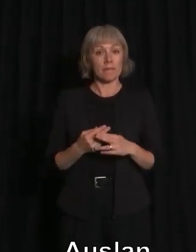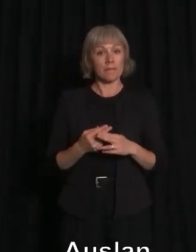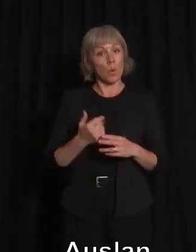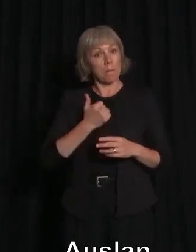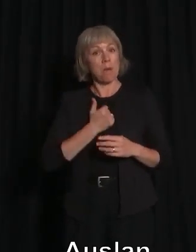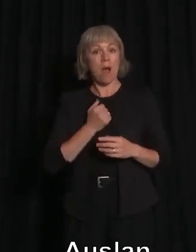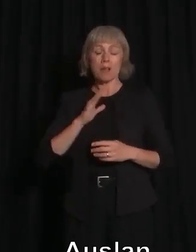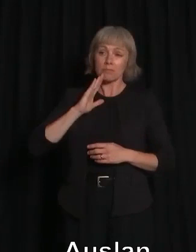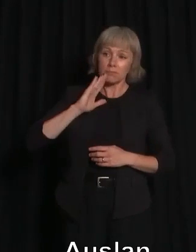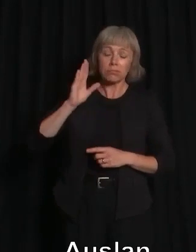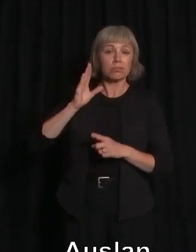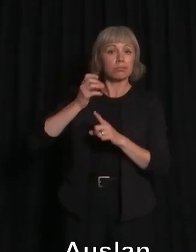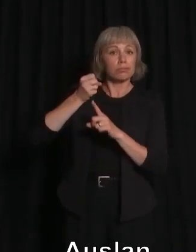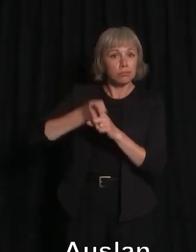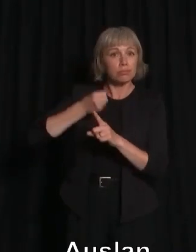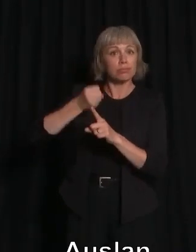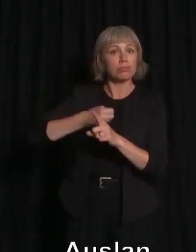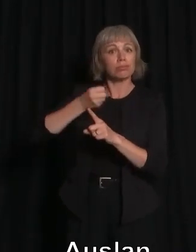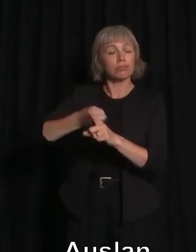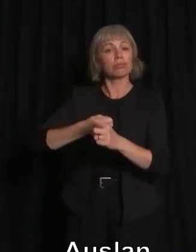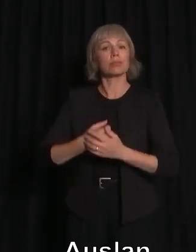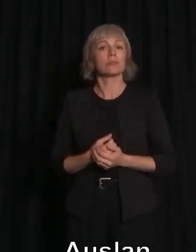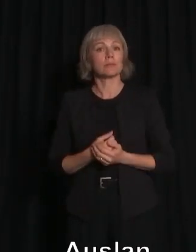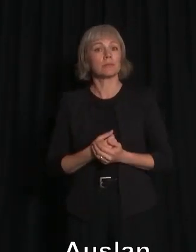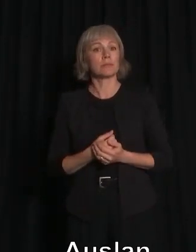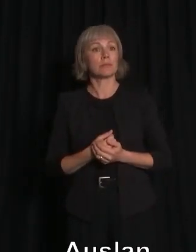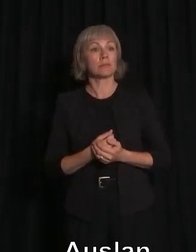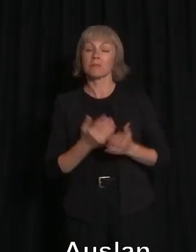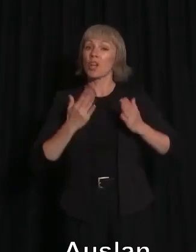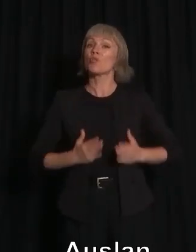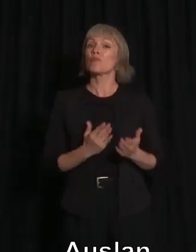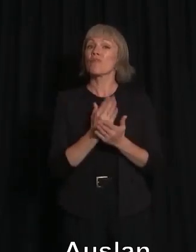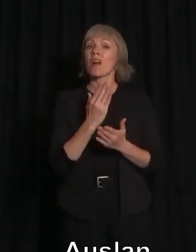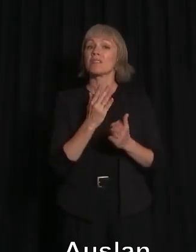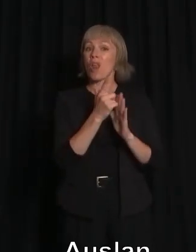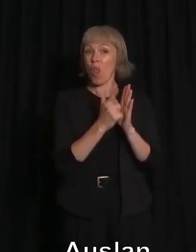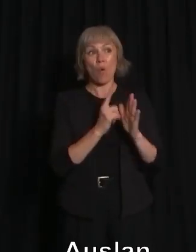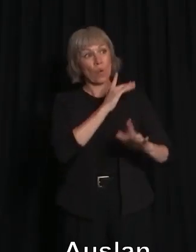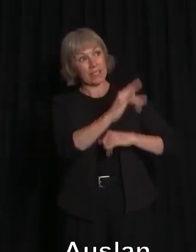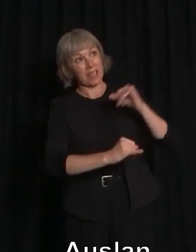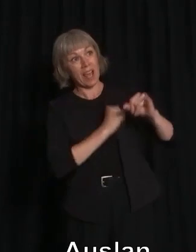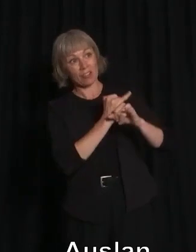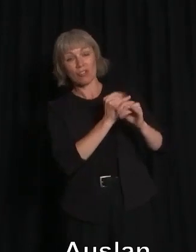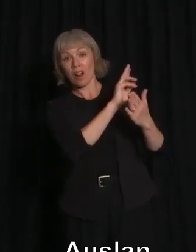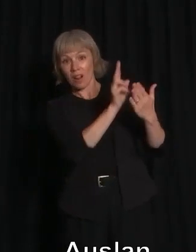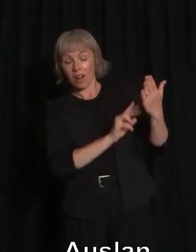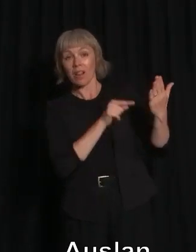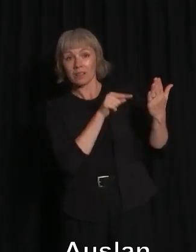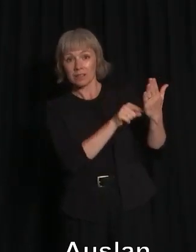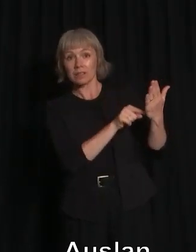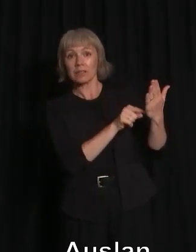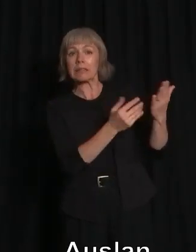travails, the giants of international human rights law have given us, strategic